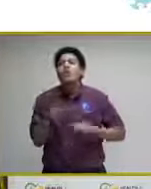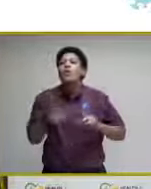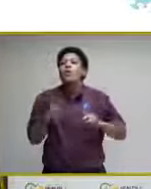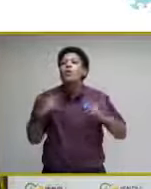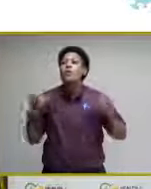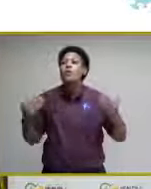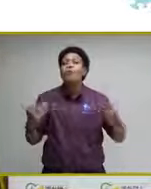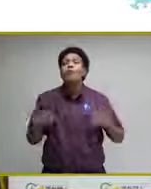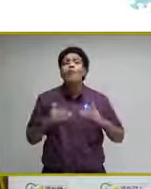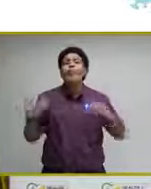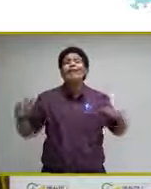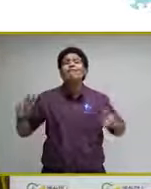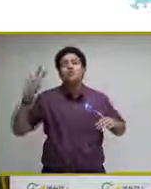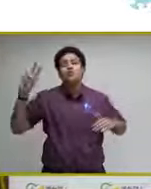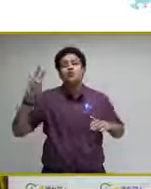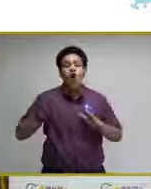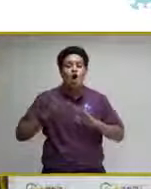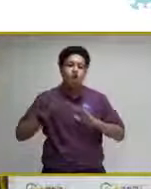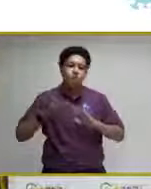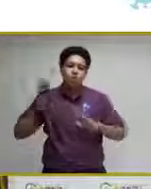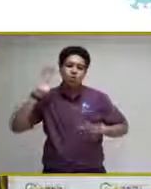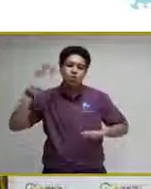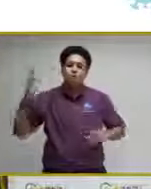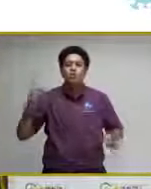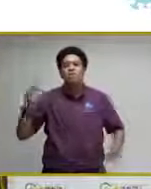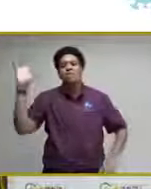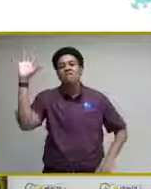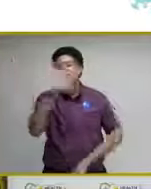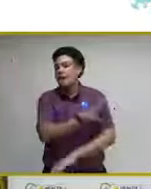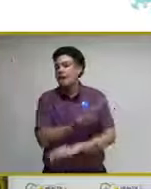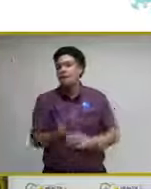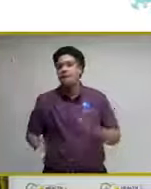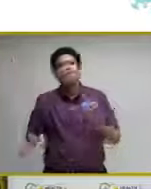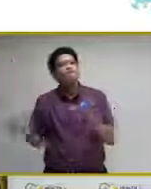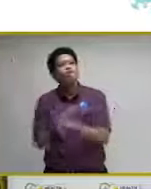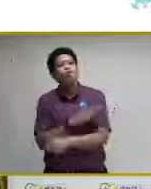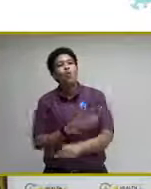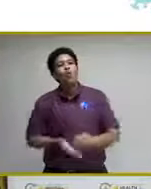operation, it is for 5 days that we will be operating.